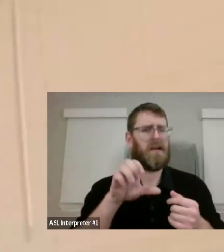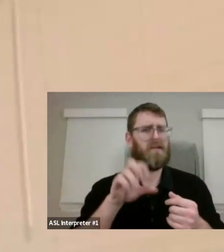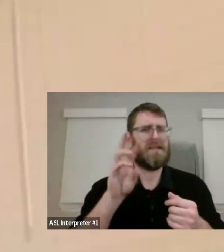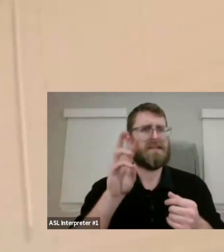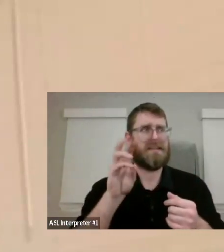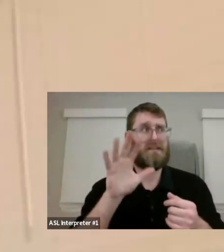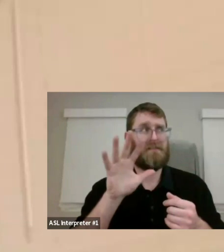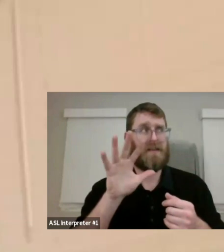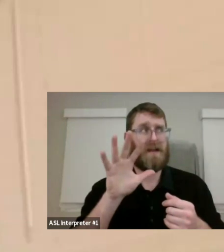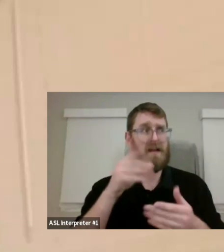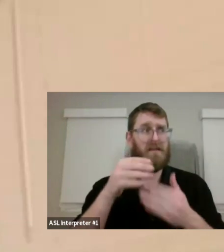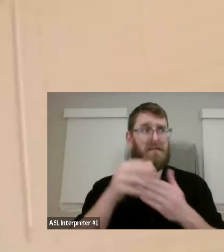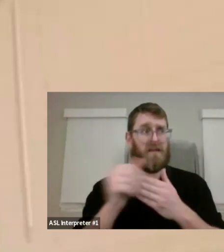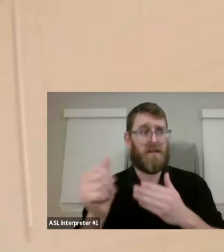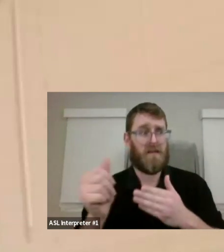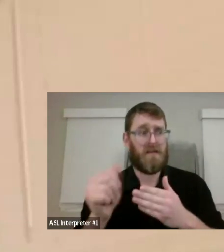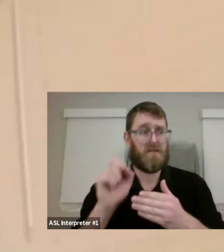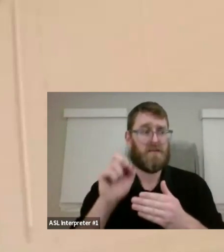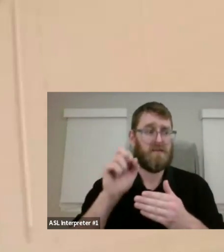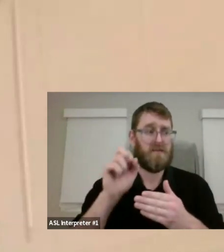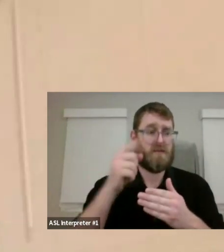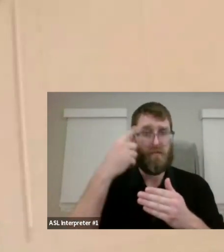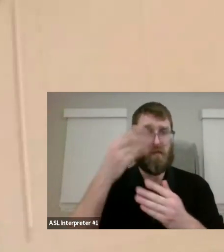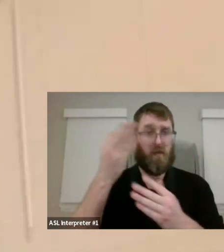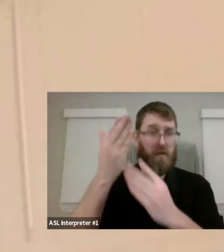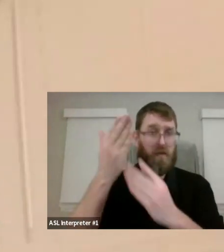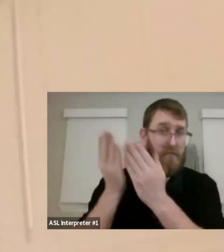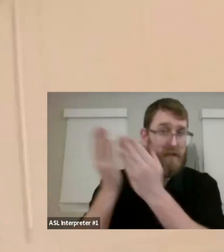to file, or are there any other fees?